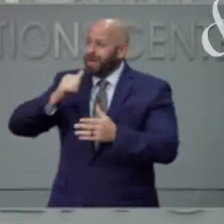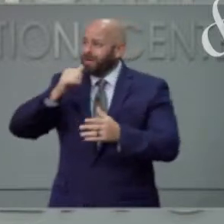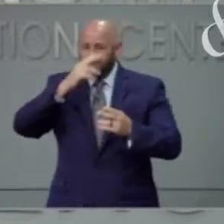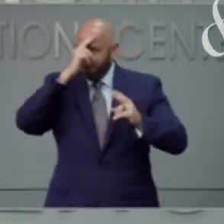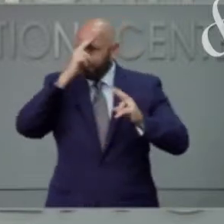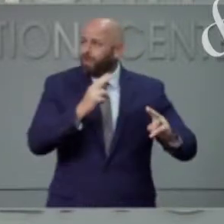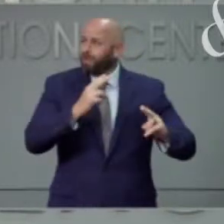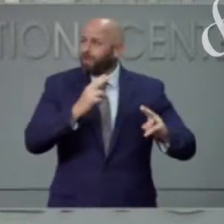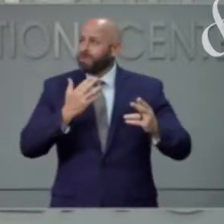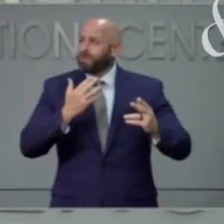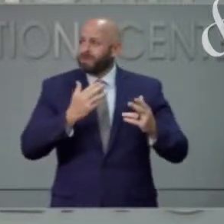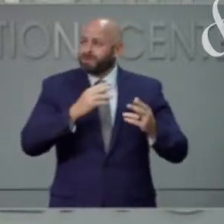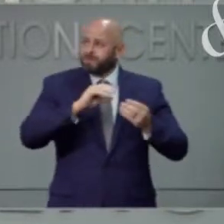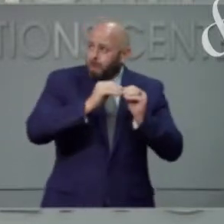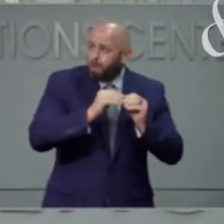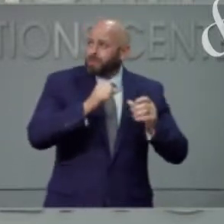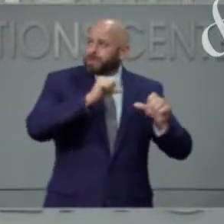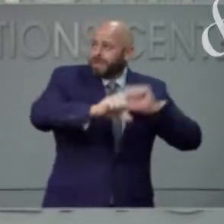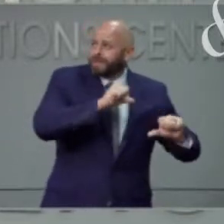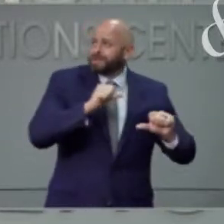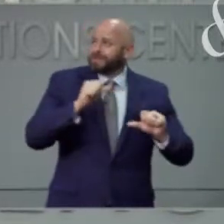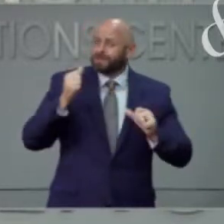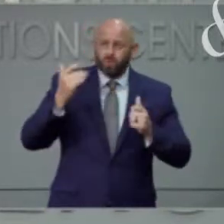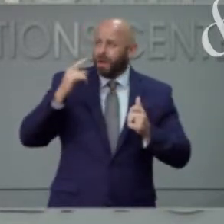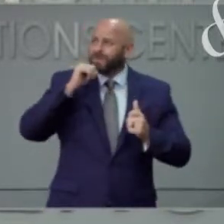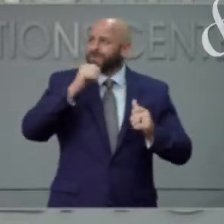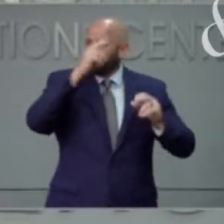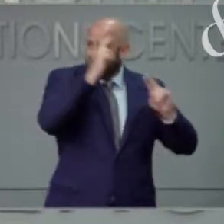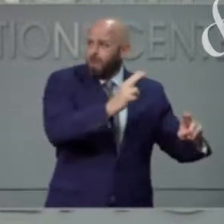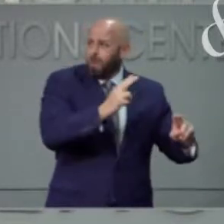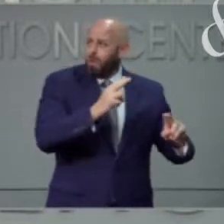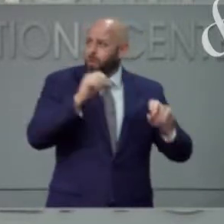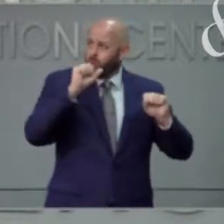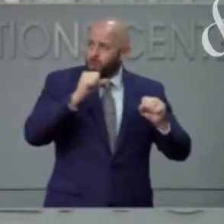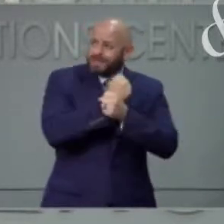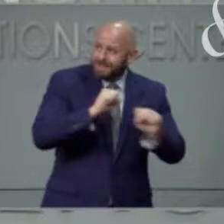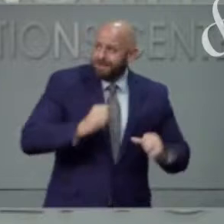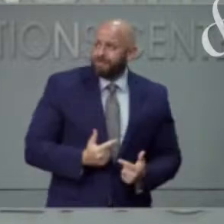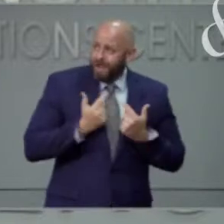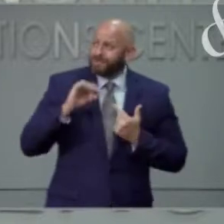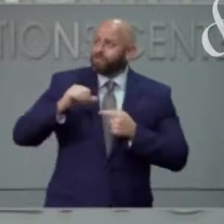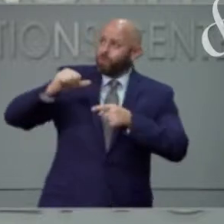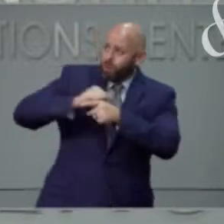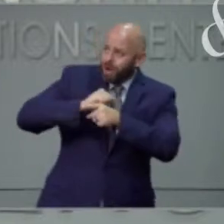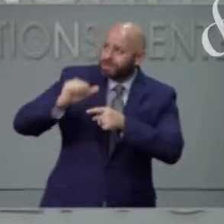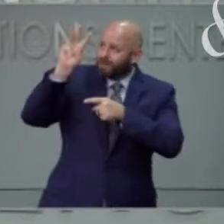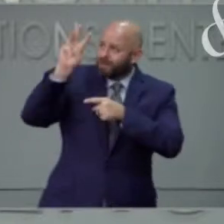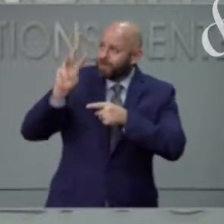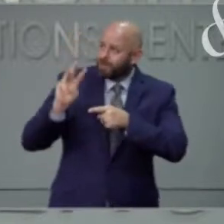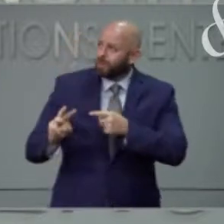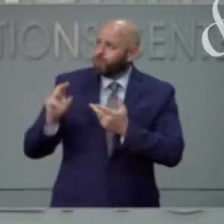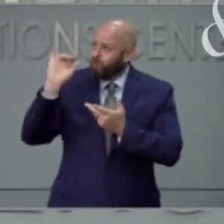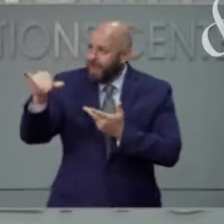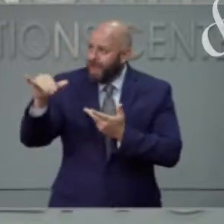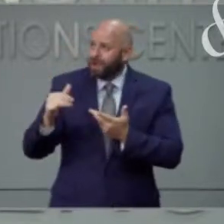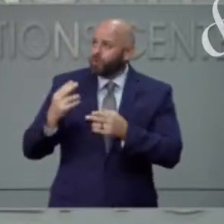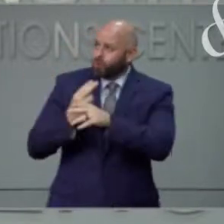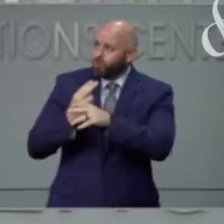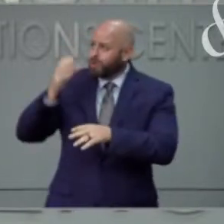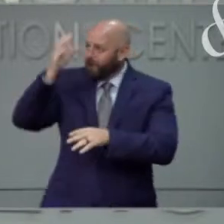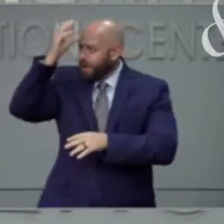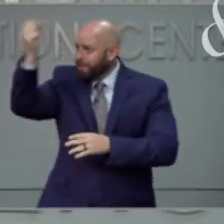the spread and save lives if we practice the three W's and use our common